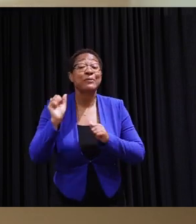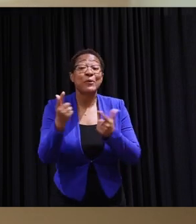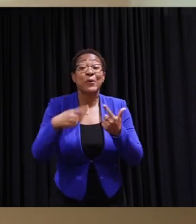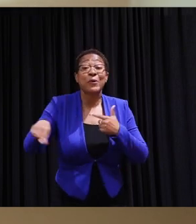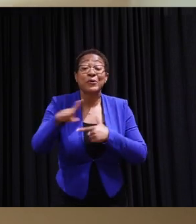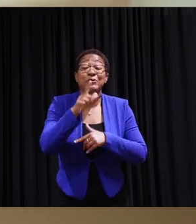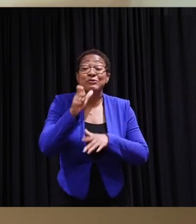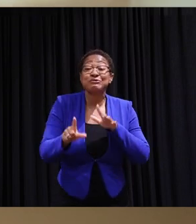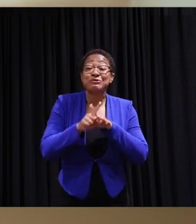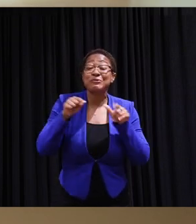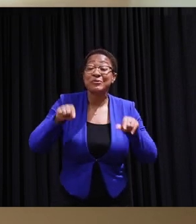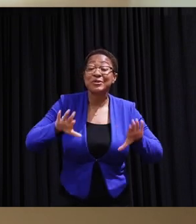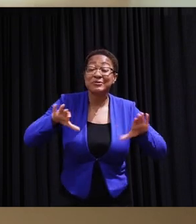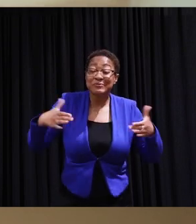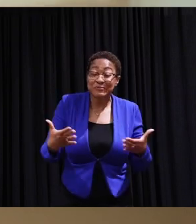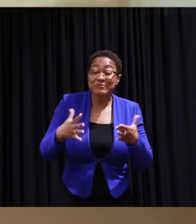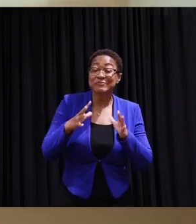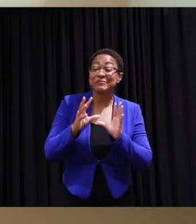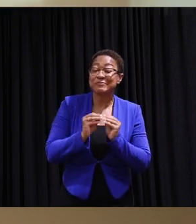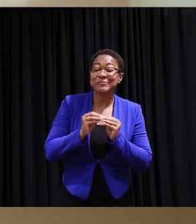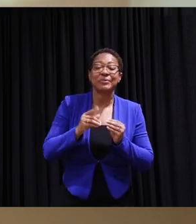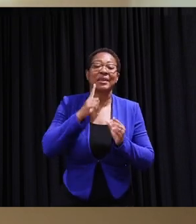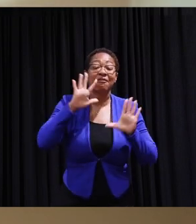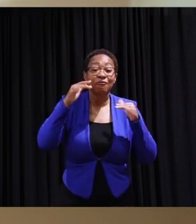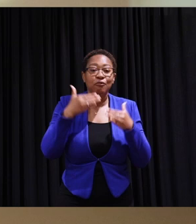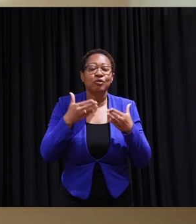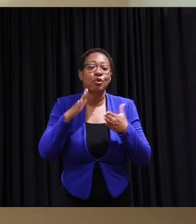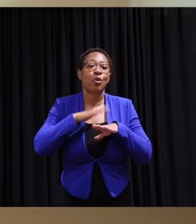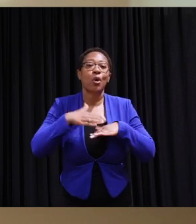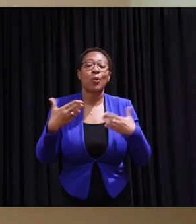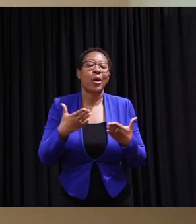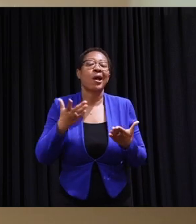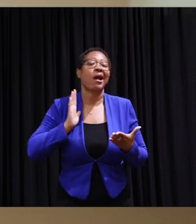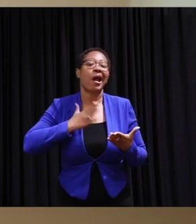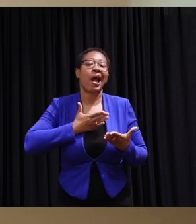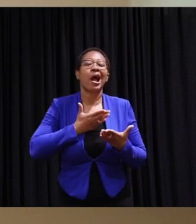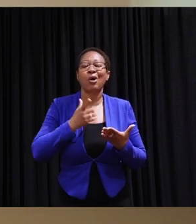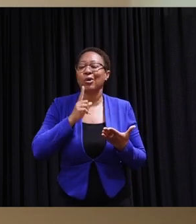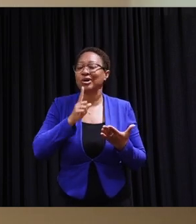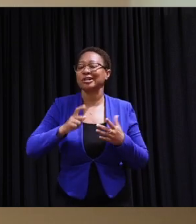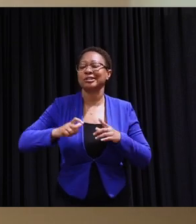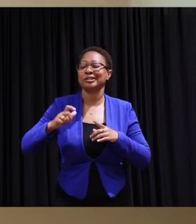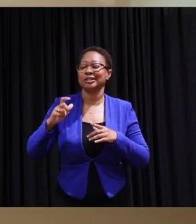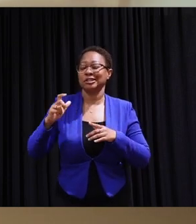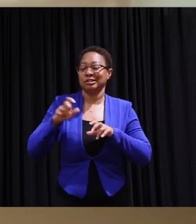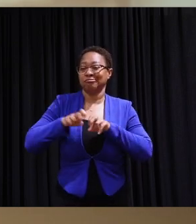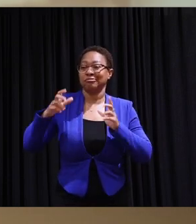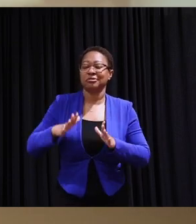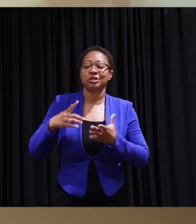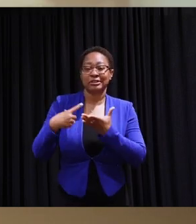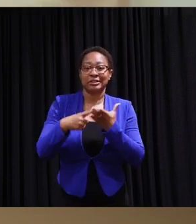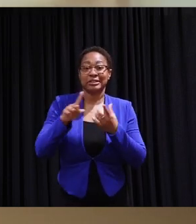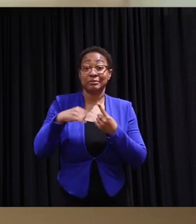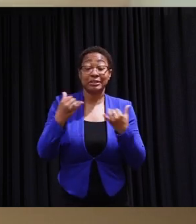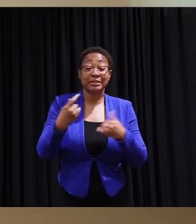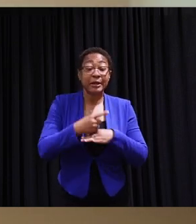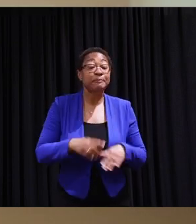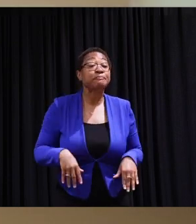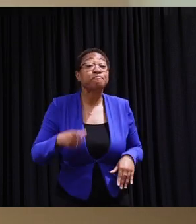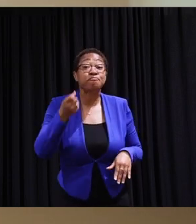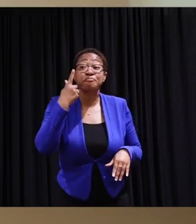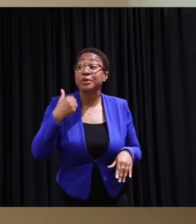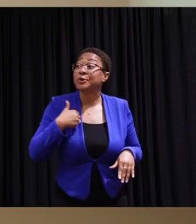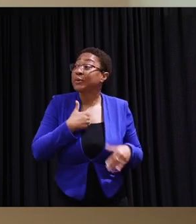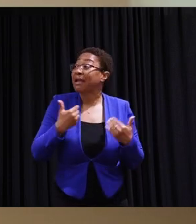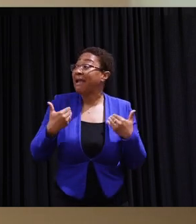showing up and really focusing in on what our distinguished guests had to share with us today. We